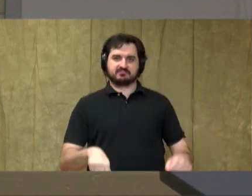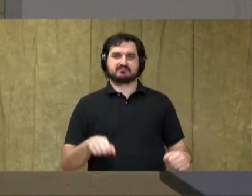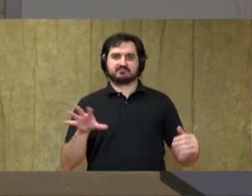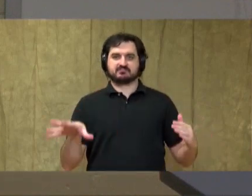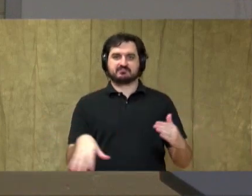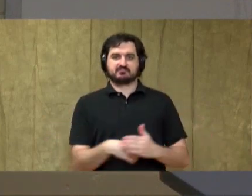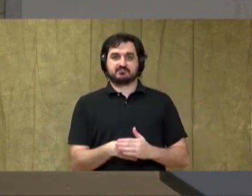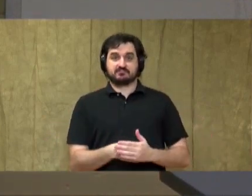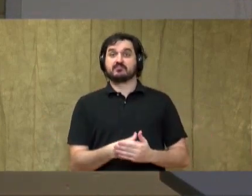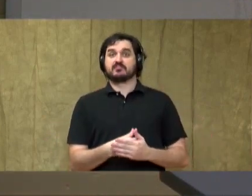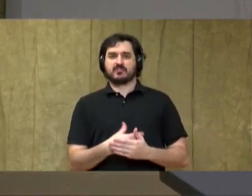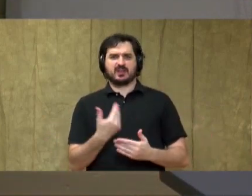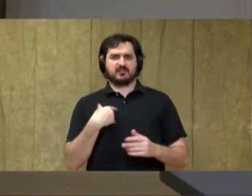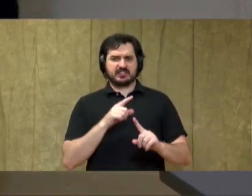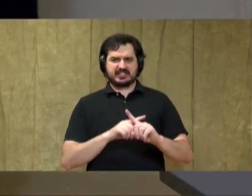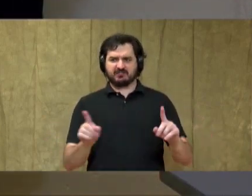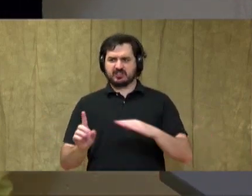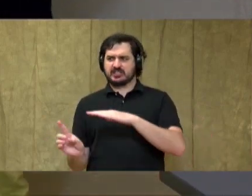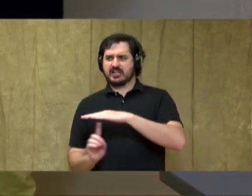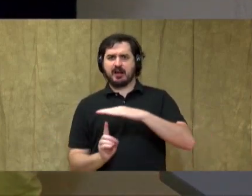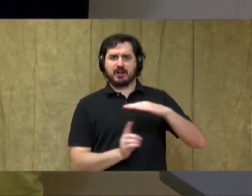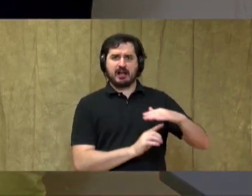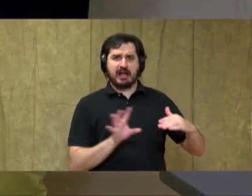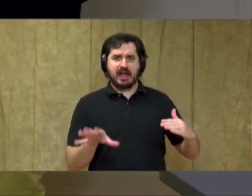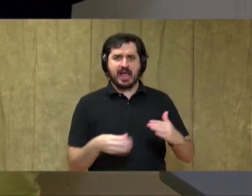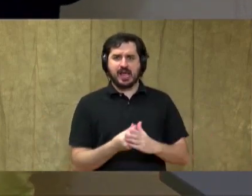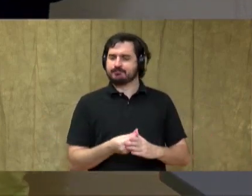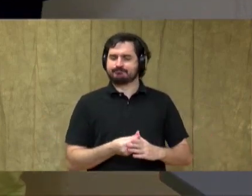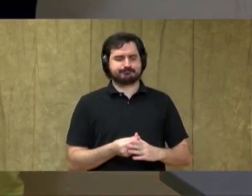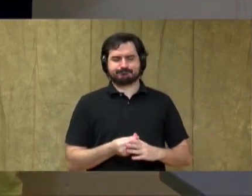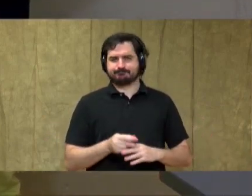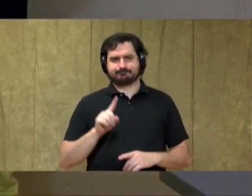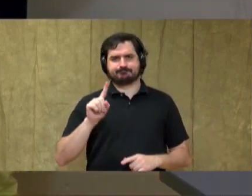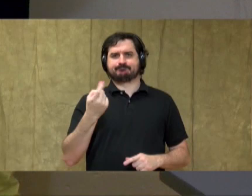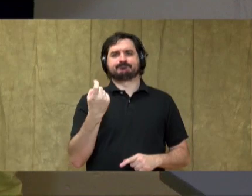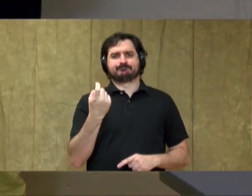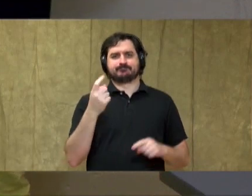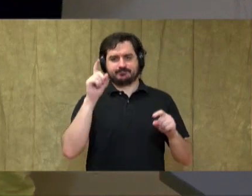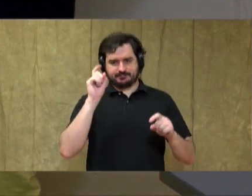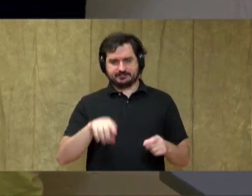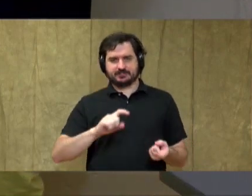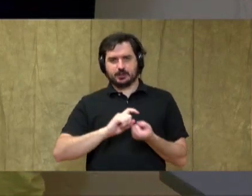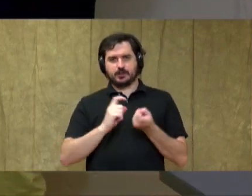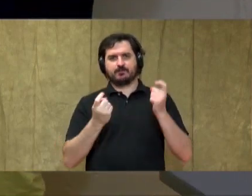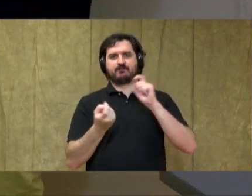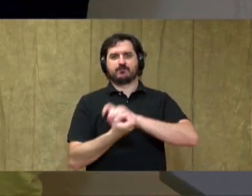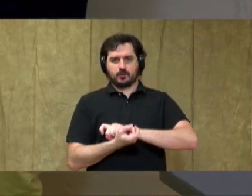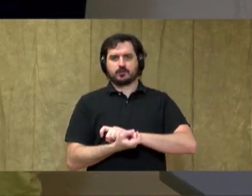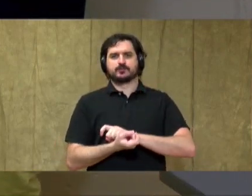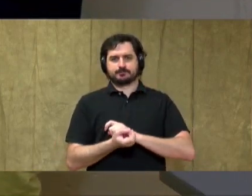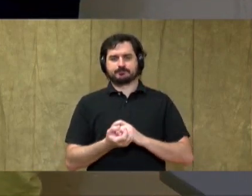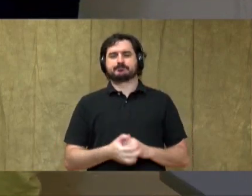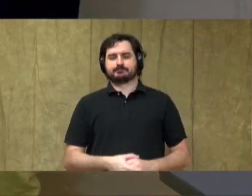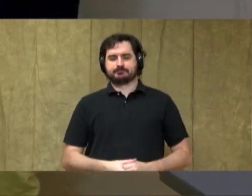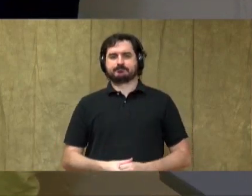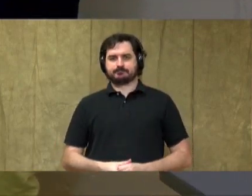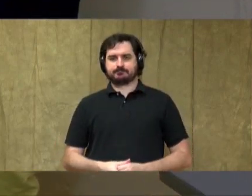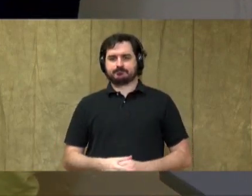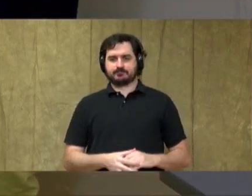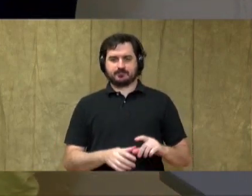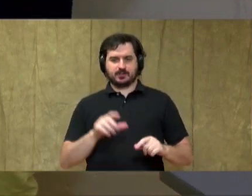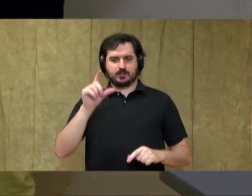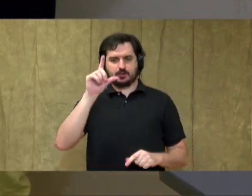same denominator first. Now we can add 23 hundredths plus 40